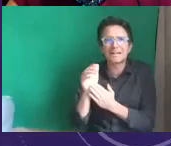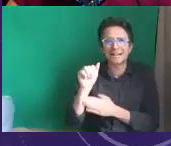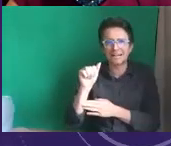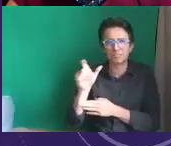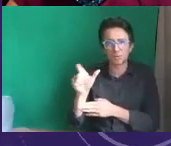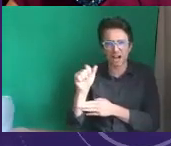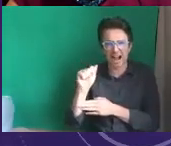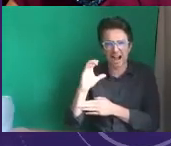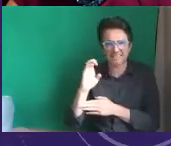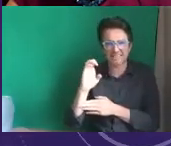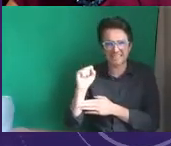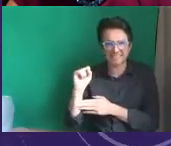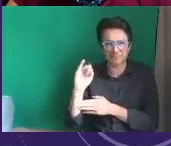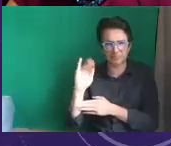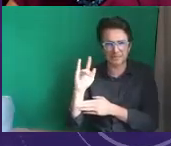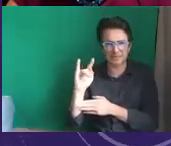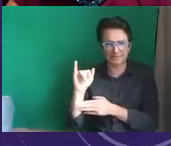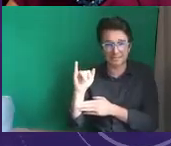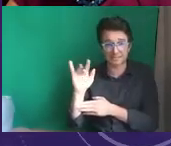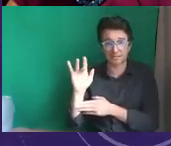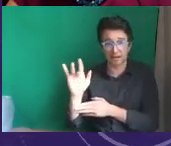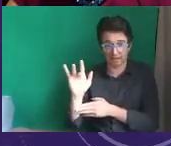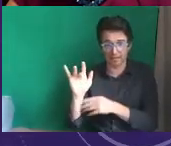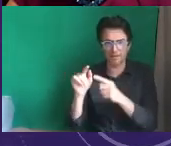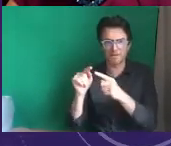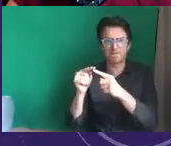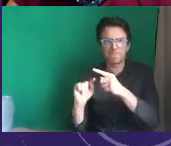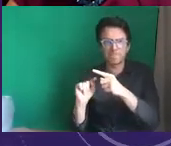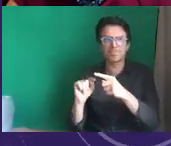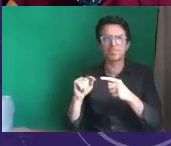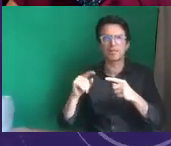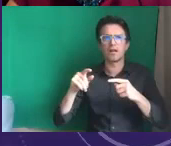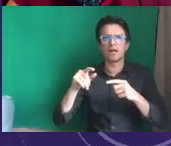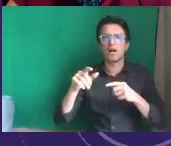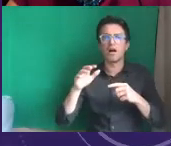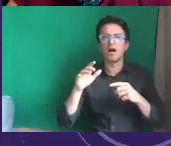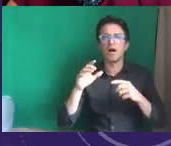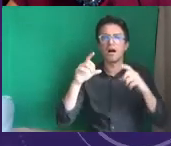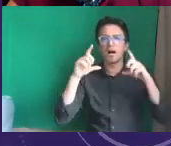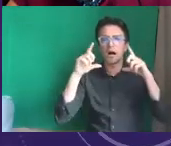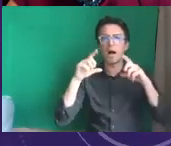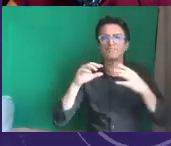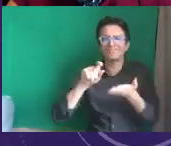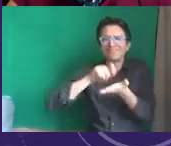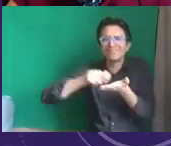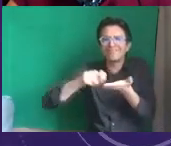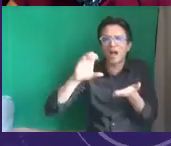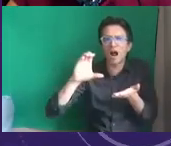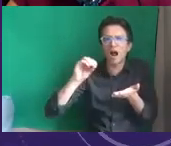So now when you post a picture, you'll see an option to add a description. So next slide.